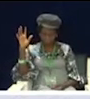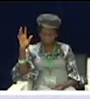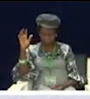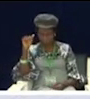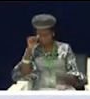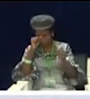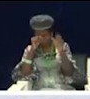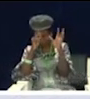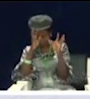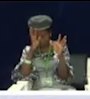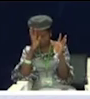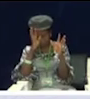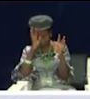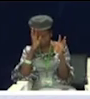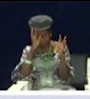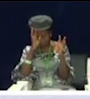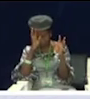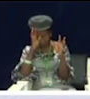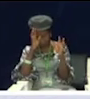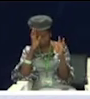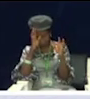Father, please turn